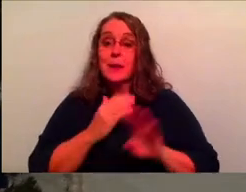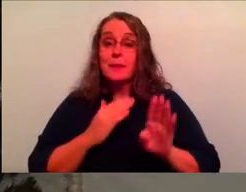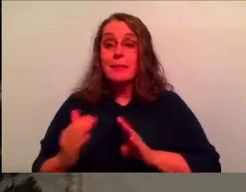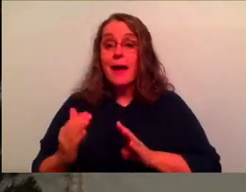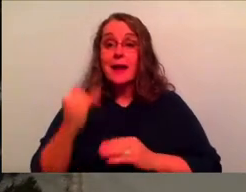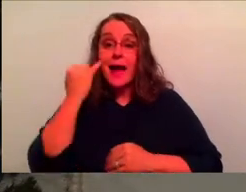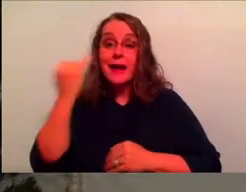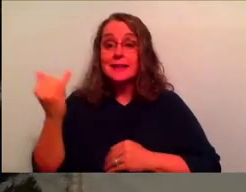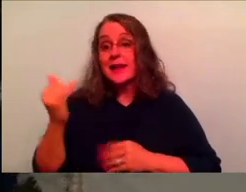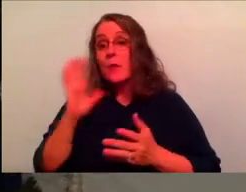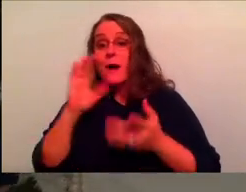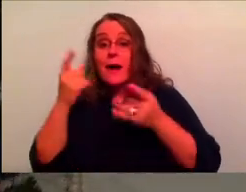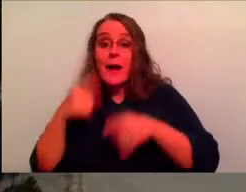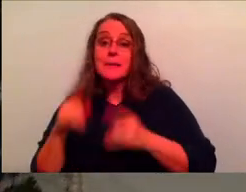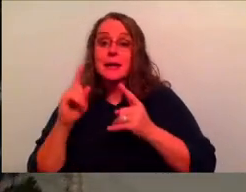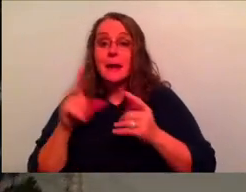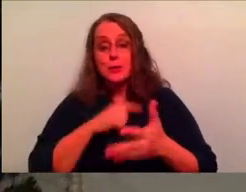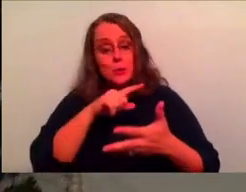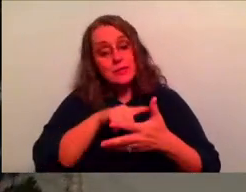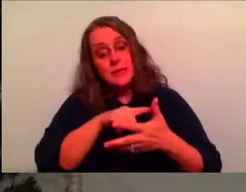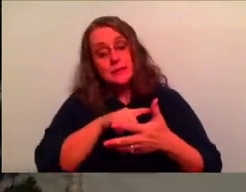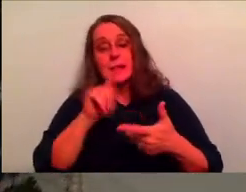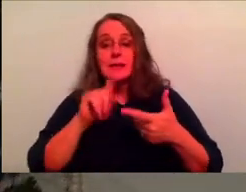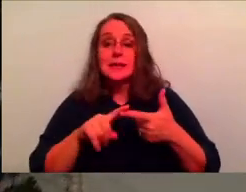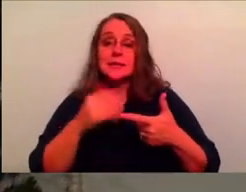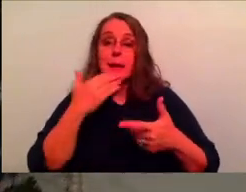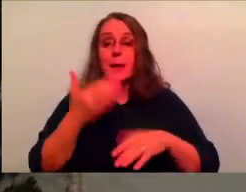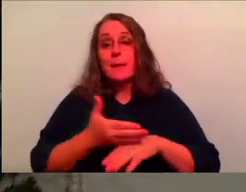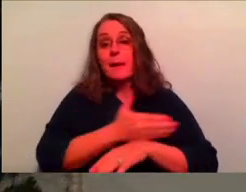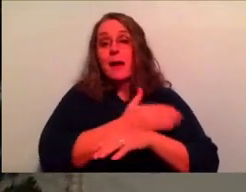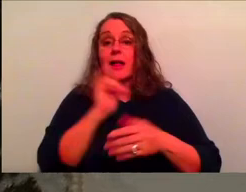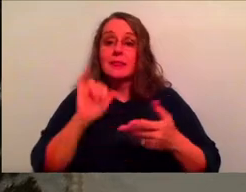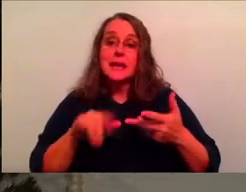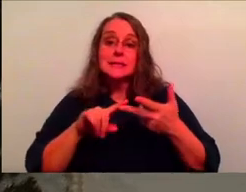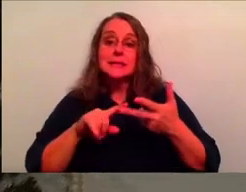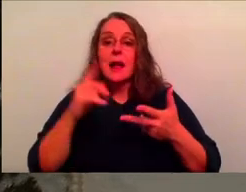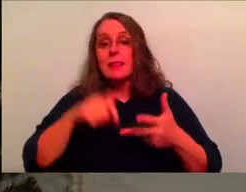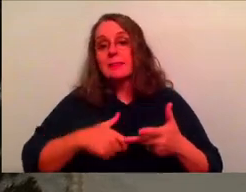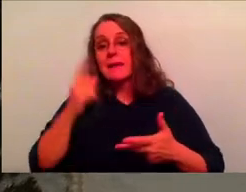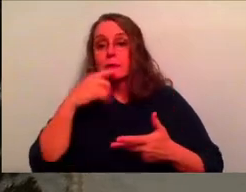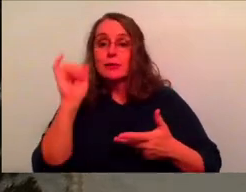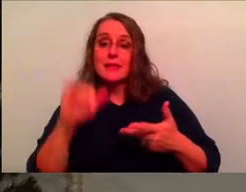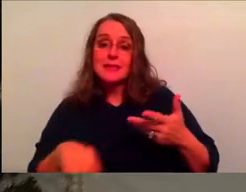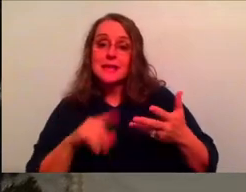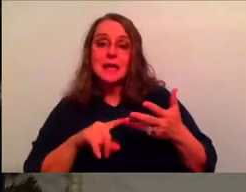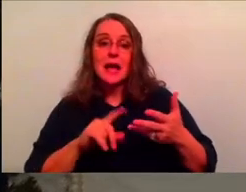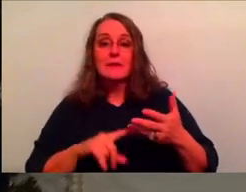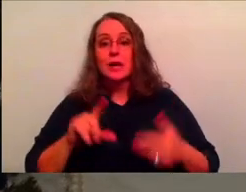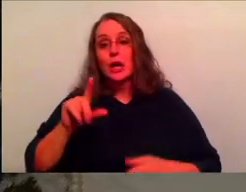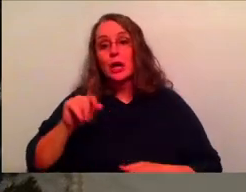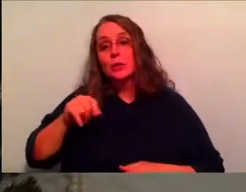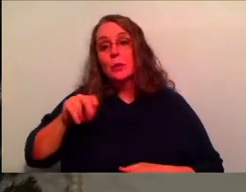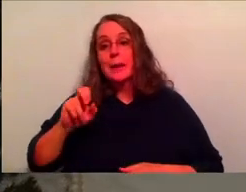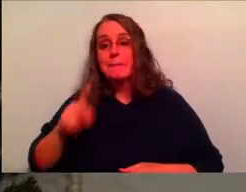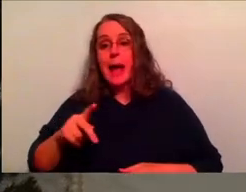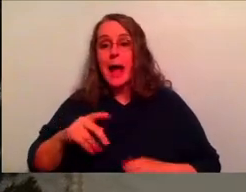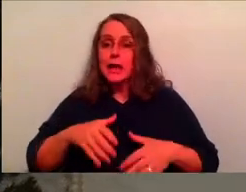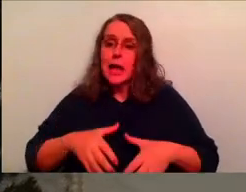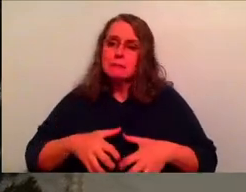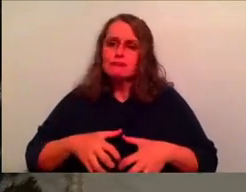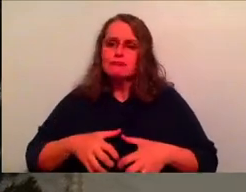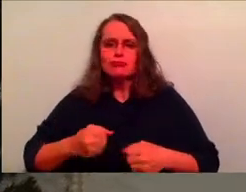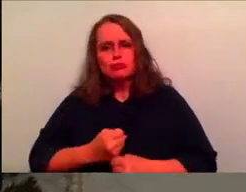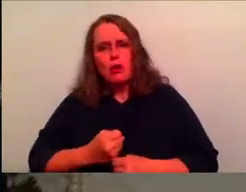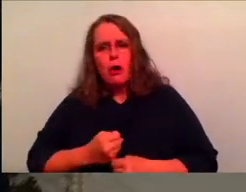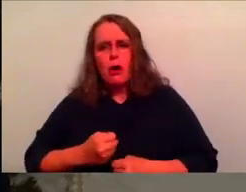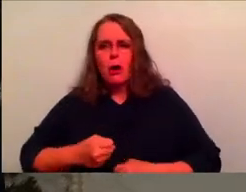of like, here's what's going to happen. I'm going to do this. I'm going to get better at this. My life's going to look like this. I'm going to have a 20 pack by March. You know what I mean? And it's like, whatever it's going to be, things are going to